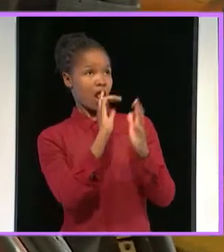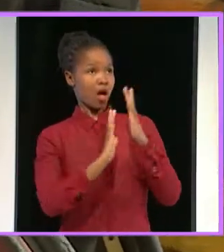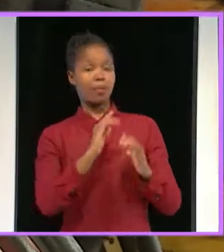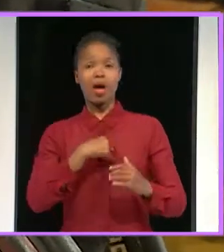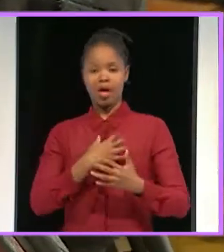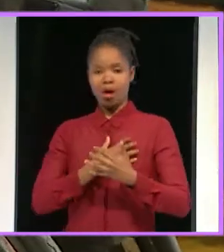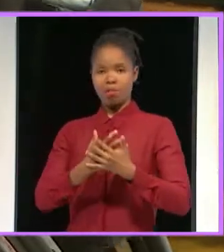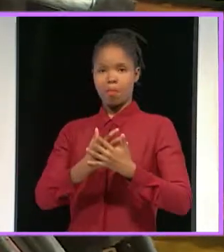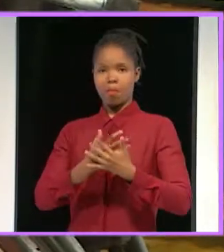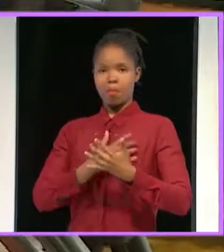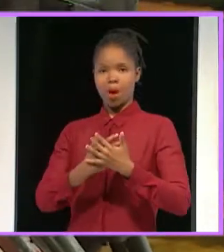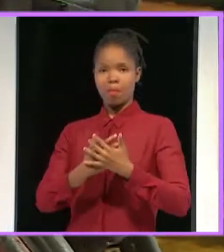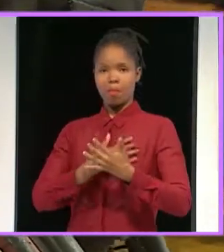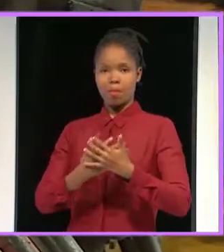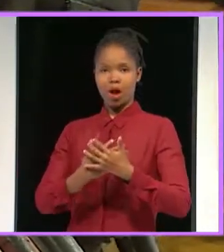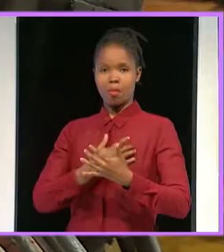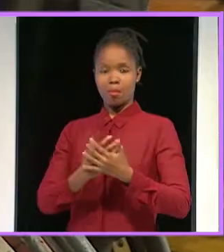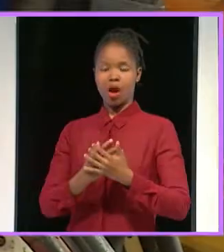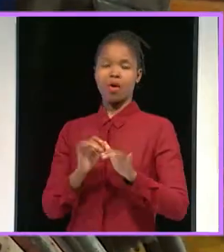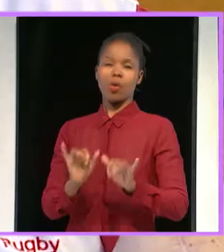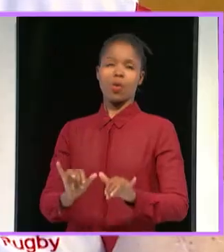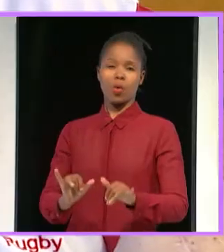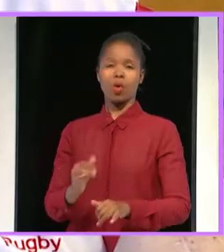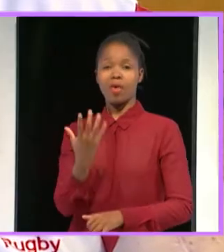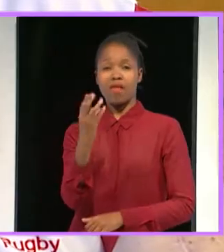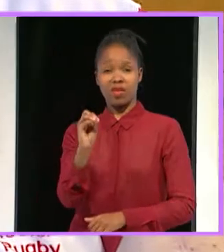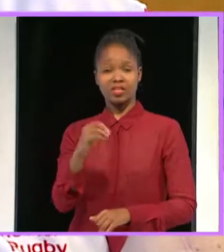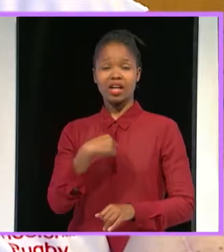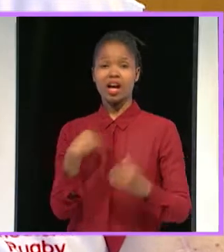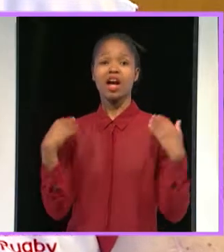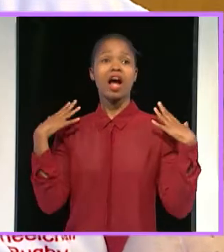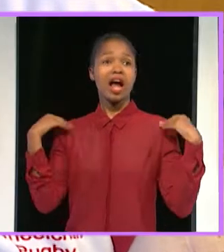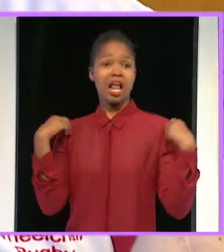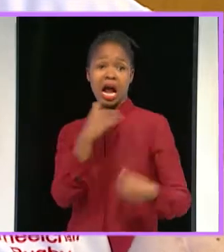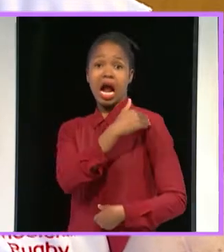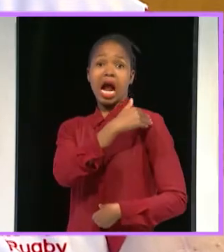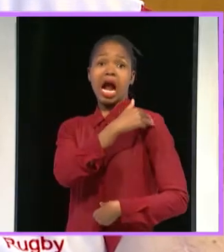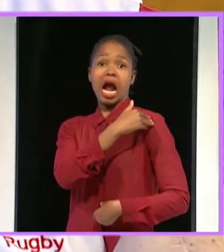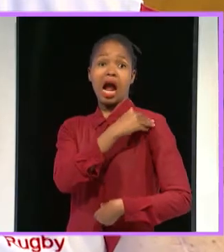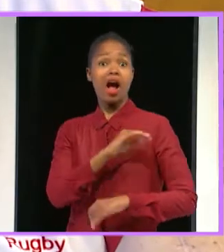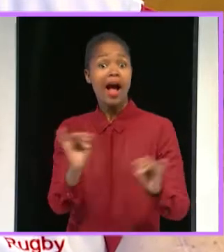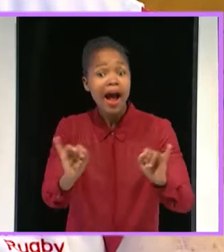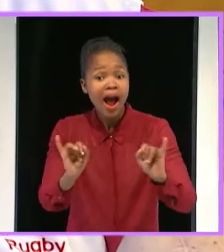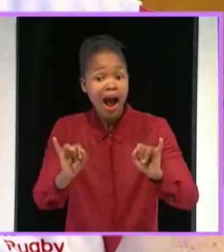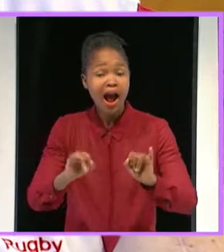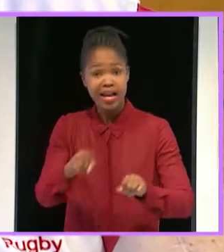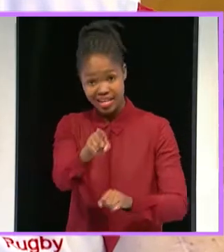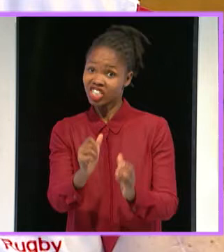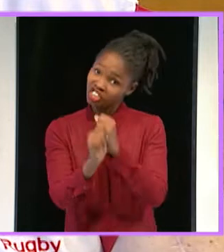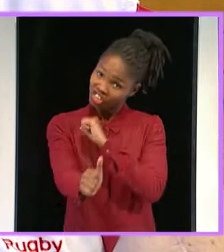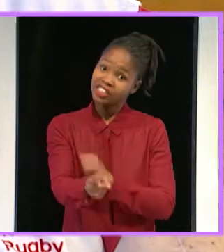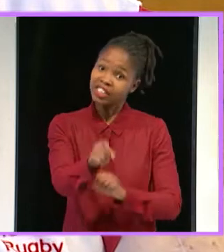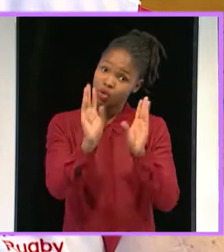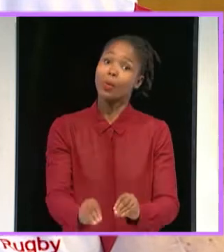and it sometimes goes to 15, she kicks the bed and say, "Hey, come on, stop your shit, get on." And then it picks up